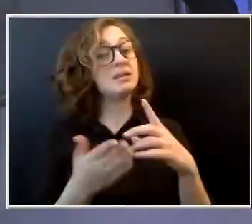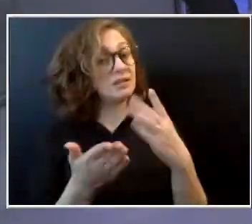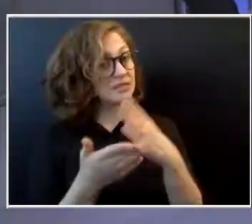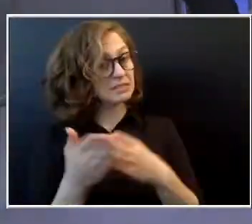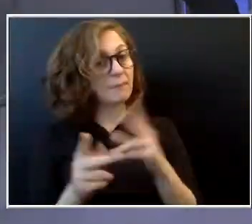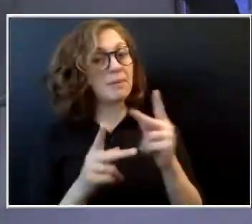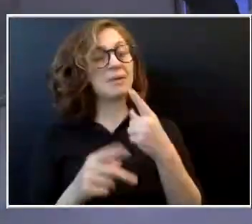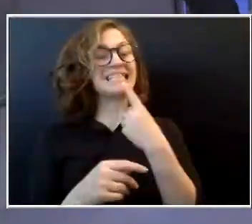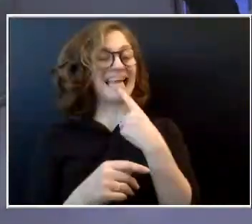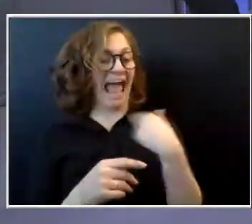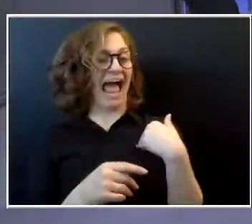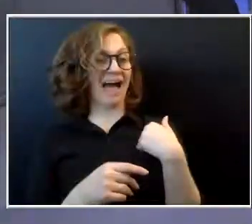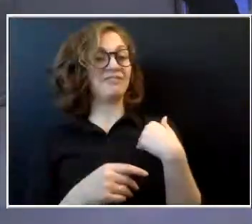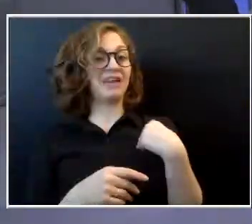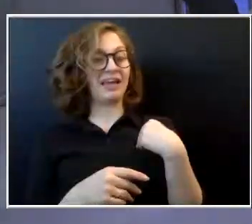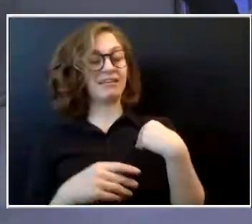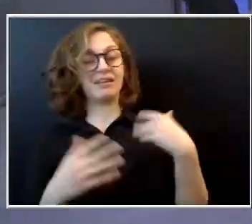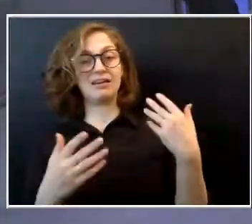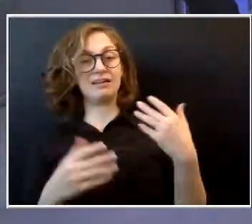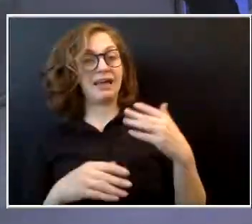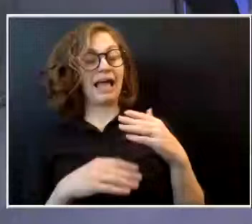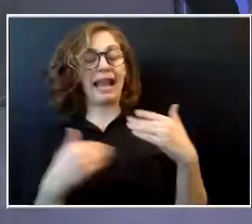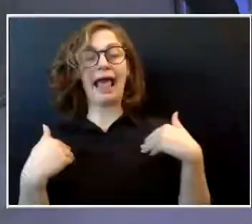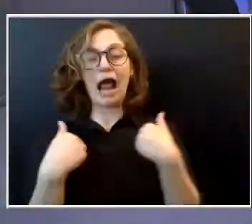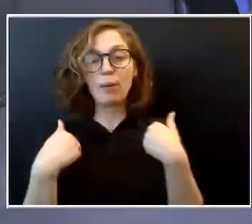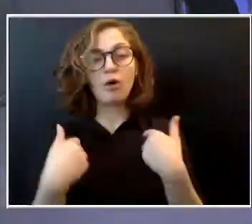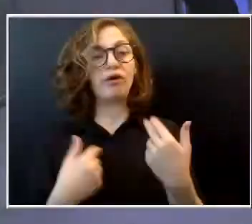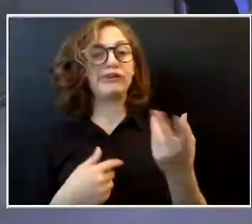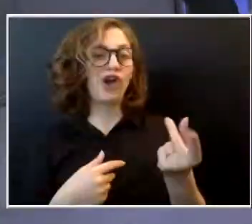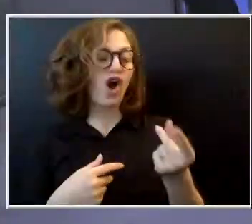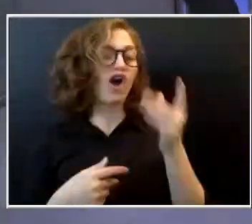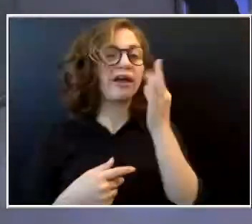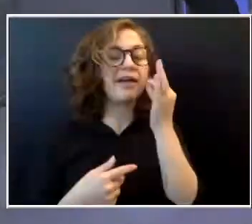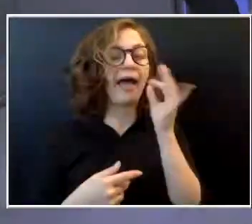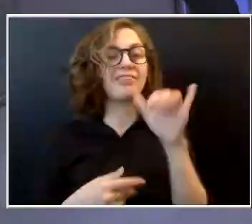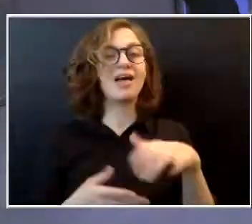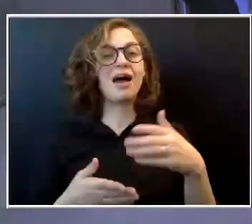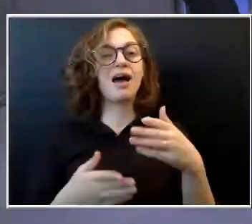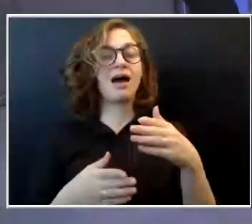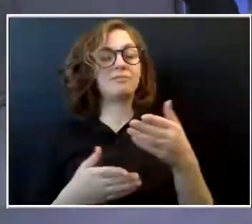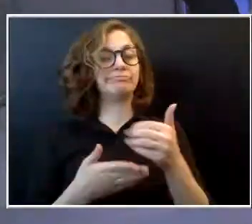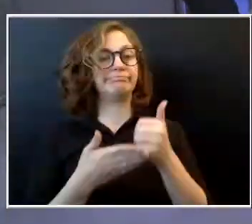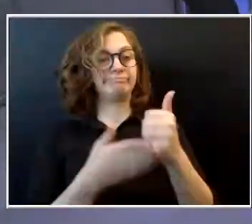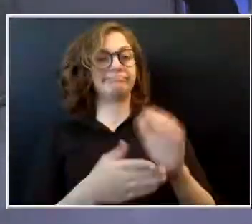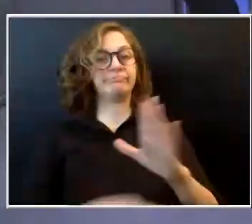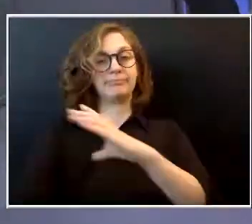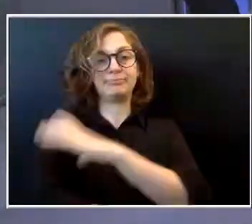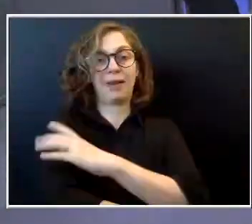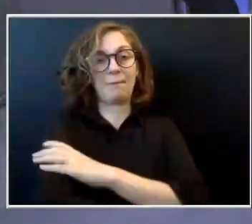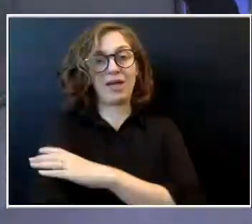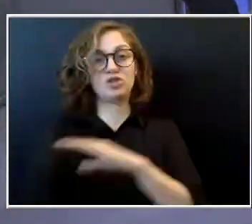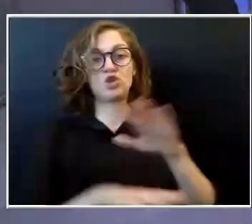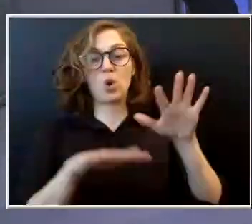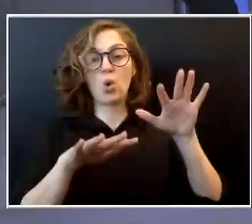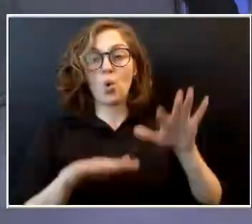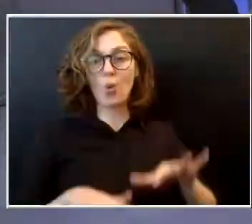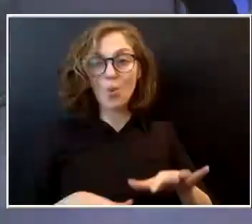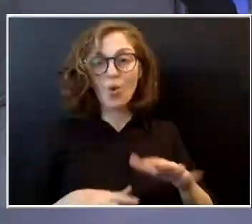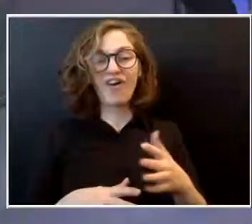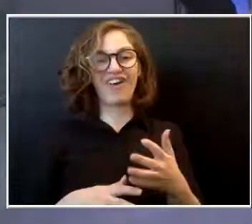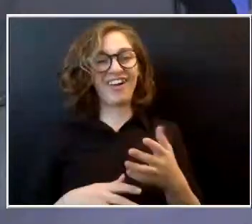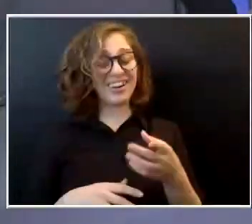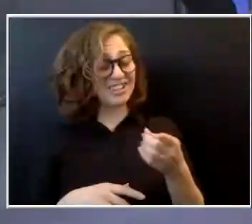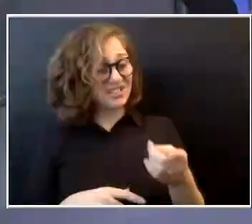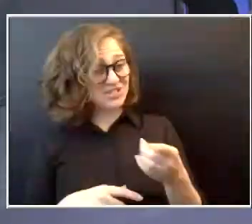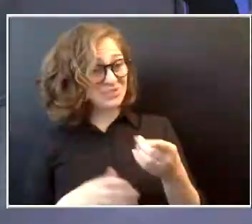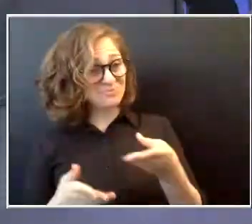that unconditional calm. Do you ever recommend to people to get out more, make connections, maybe get a pet,